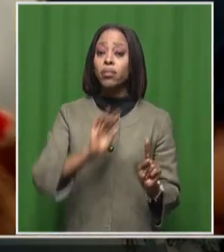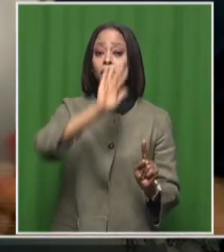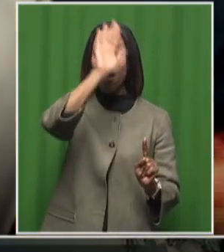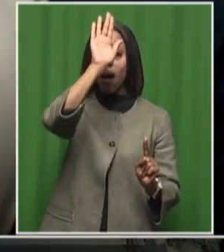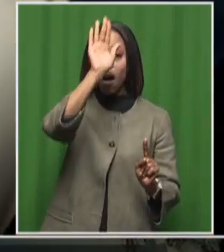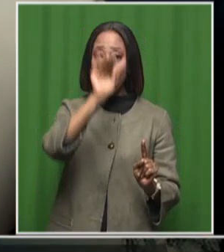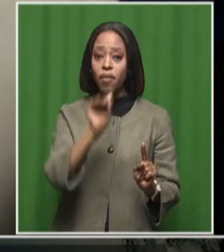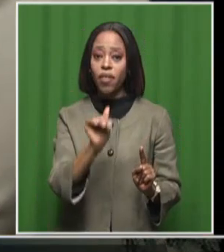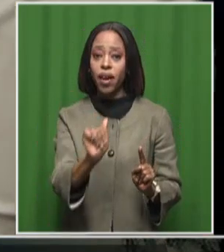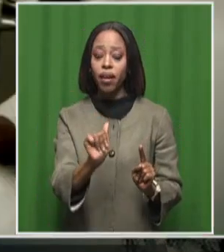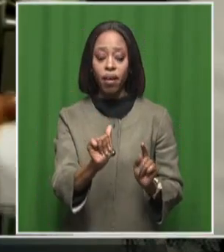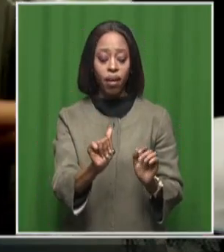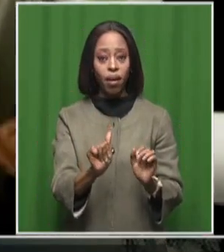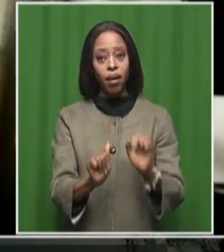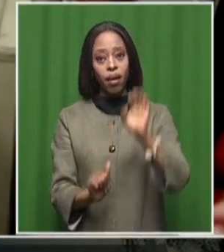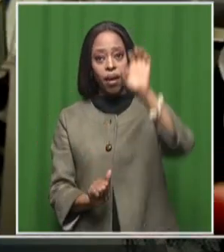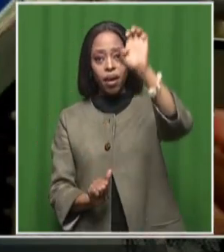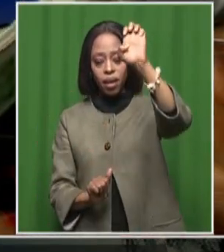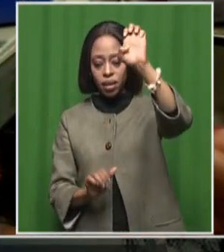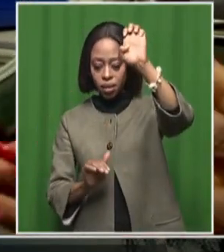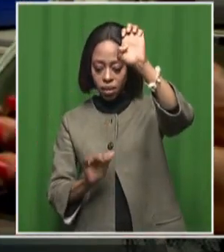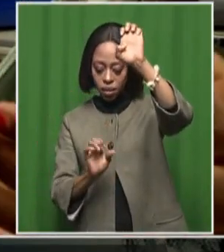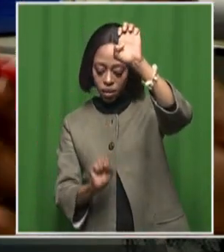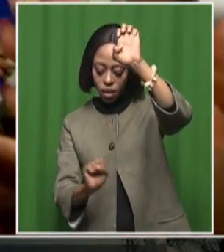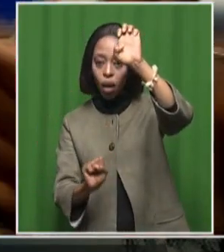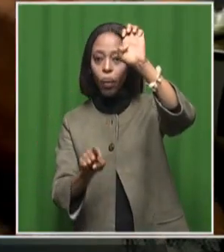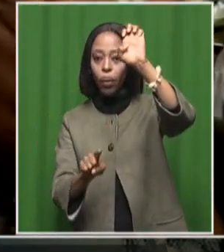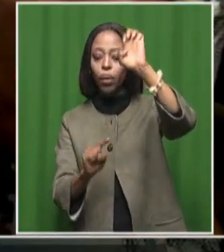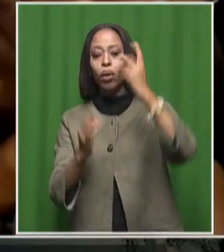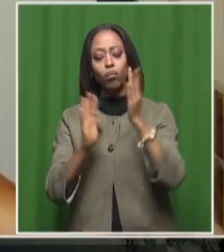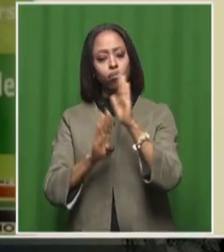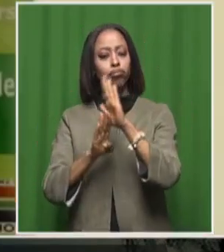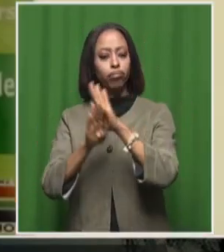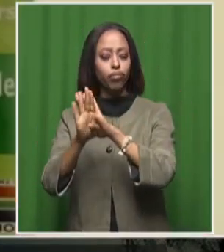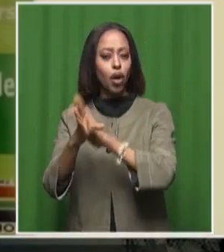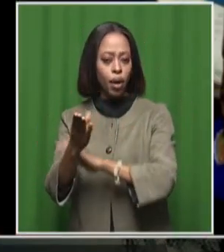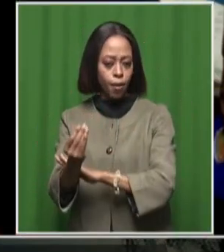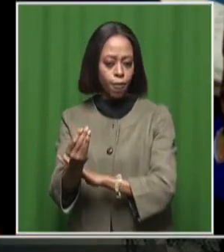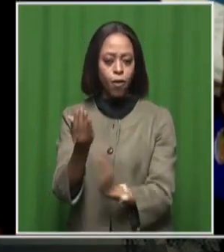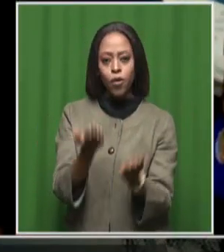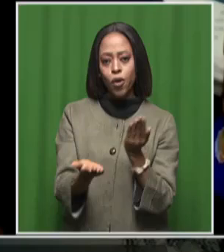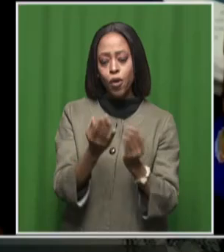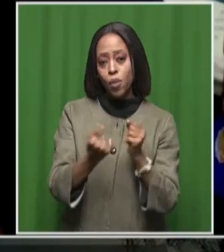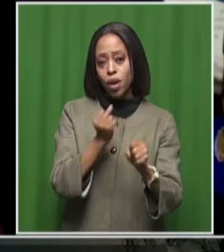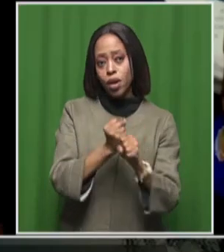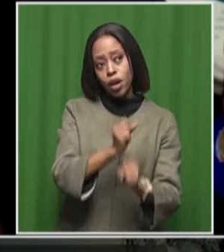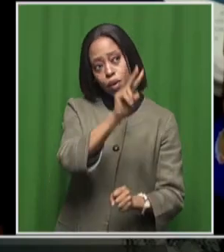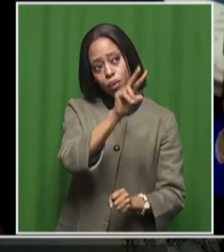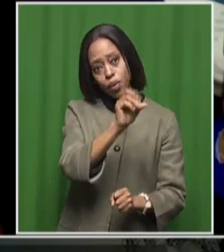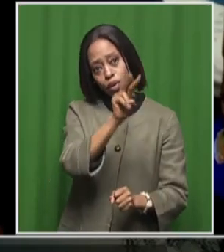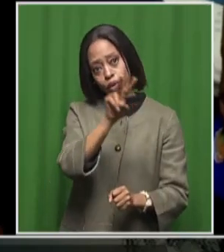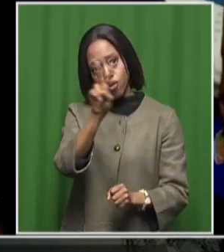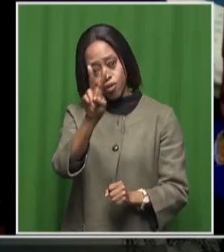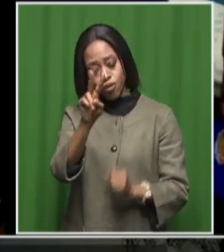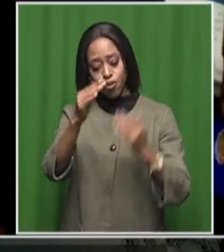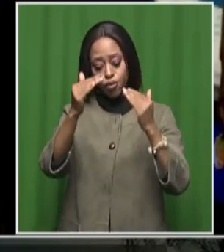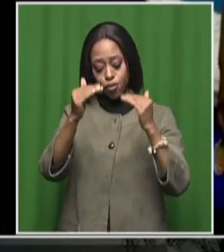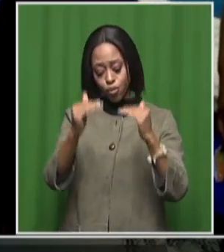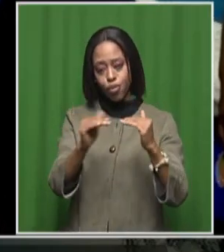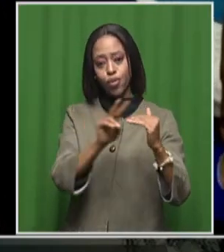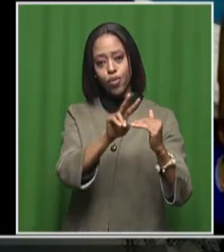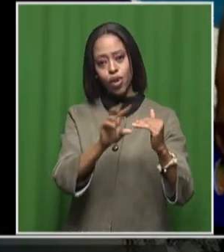in Eastern and Southern Africa, we've observed some progress. Between 2022 and 2023,